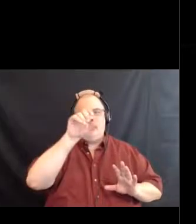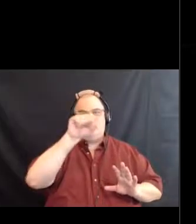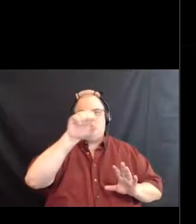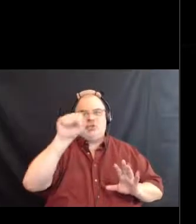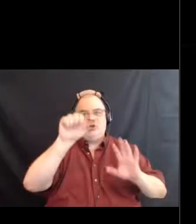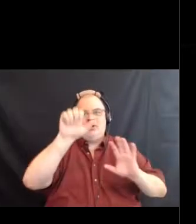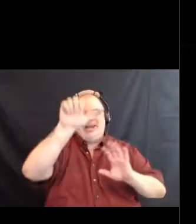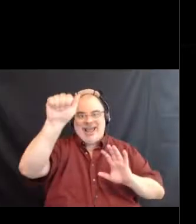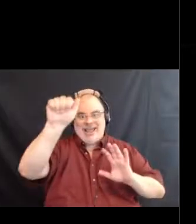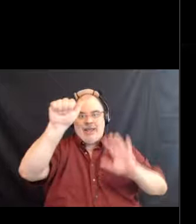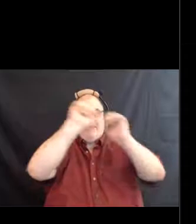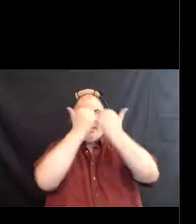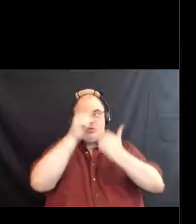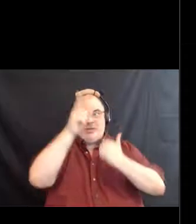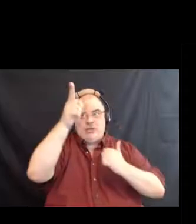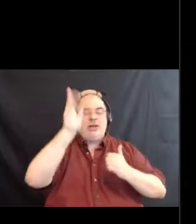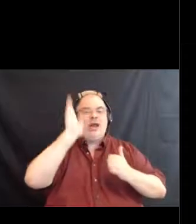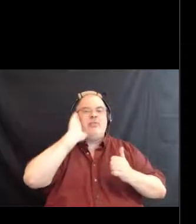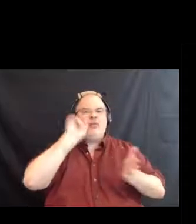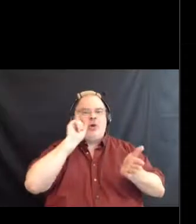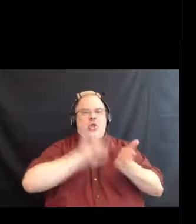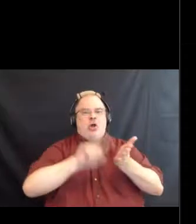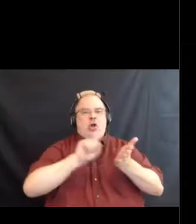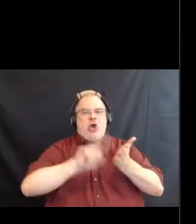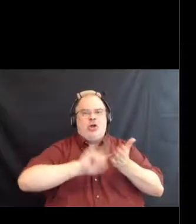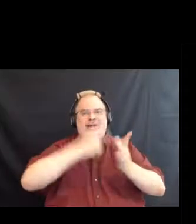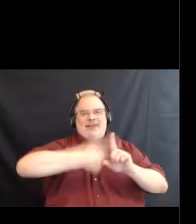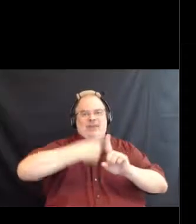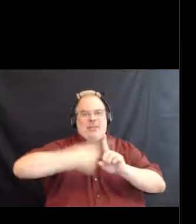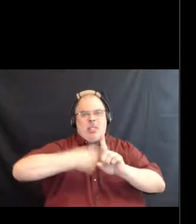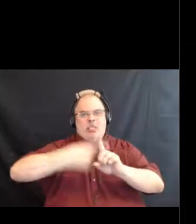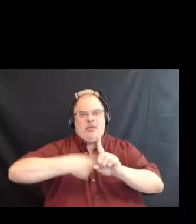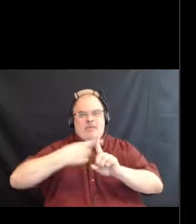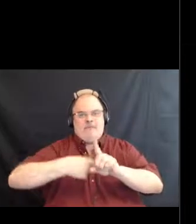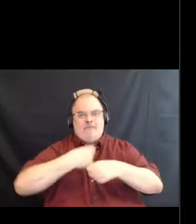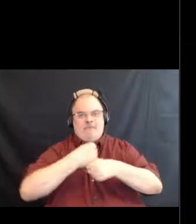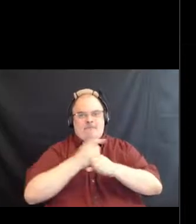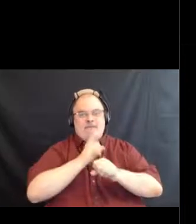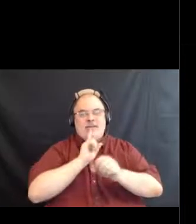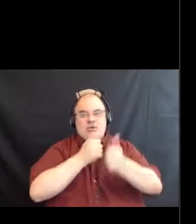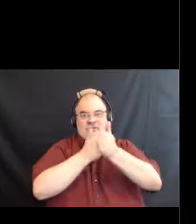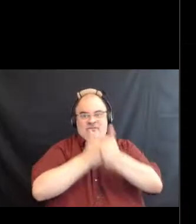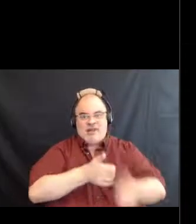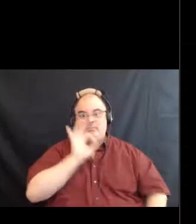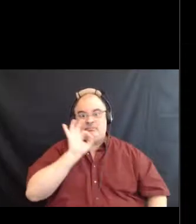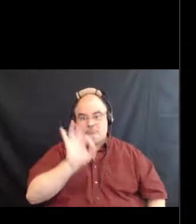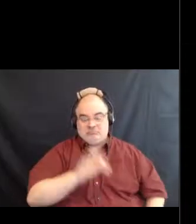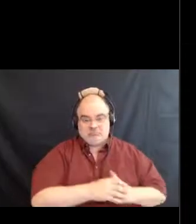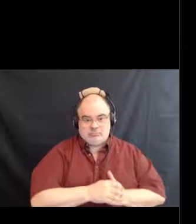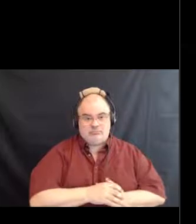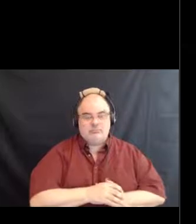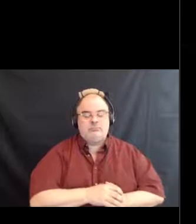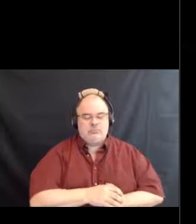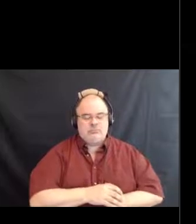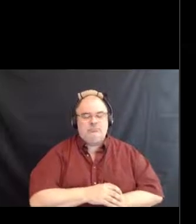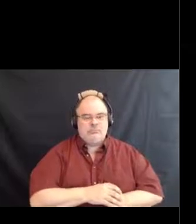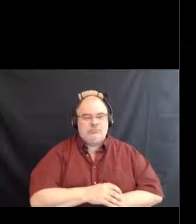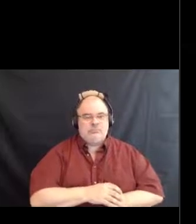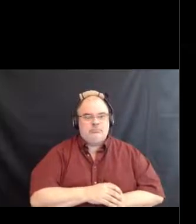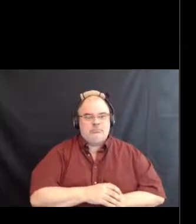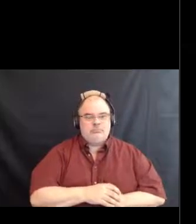Social Security PALMS manual that has a ton of more information and examples on how ABLE accounts and SSI